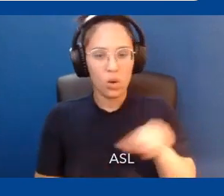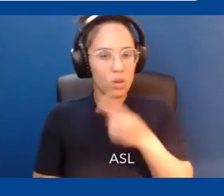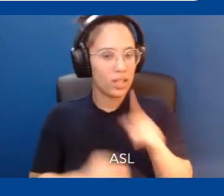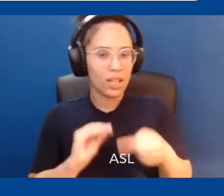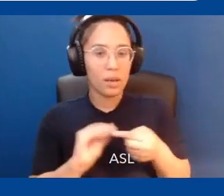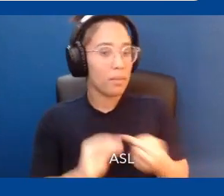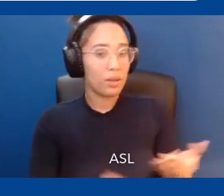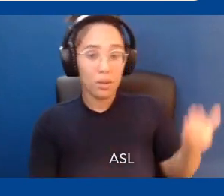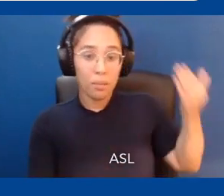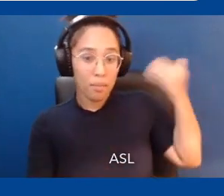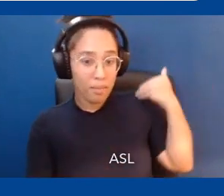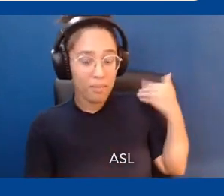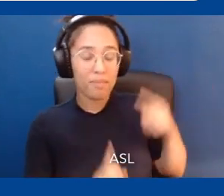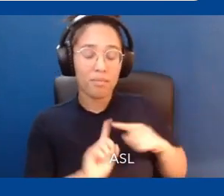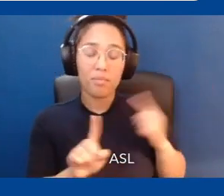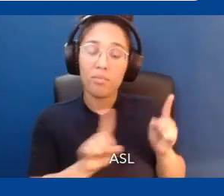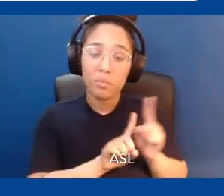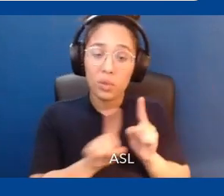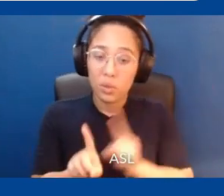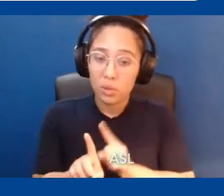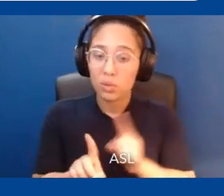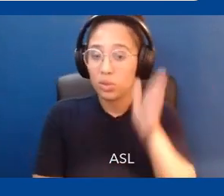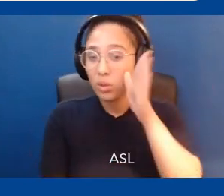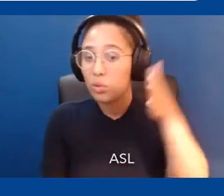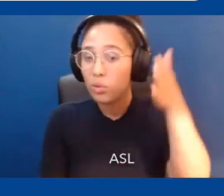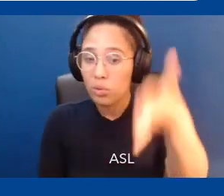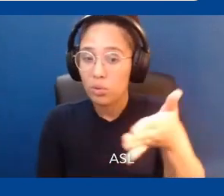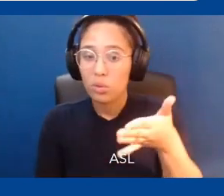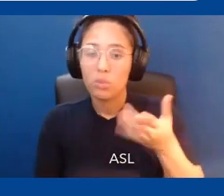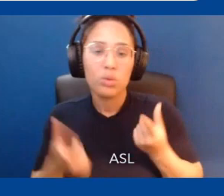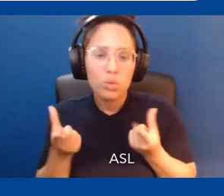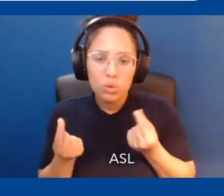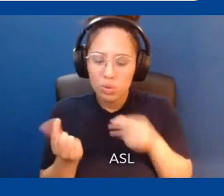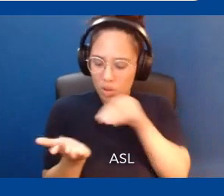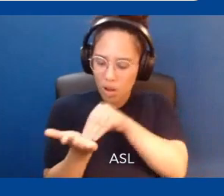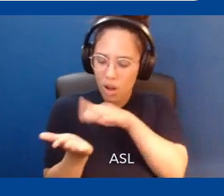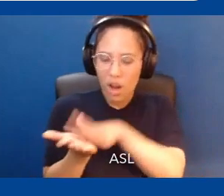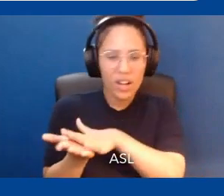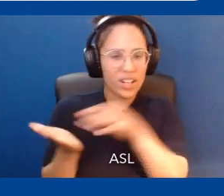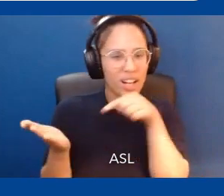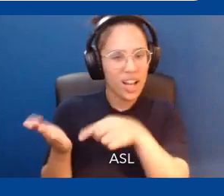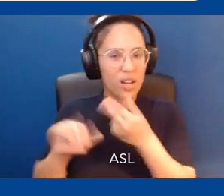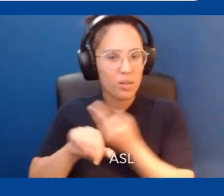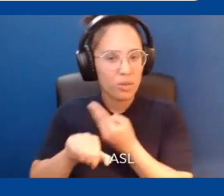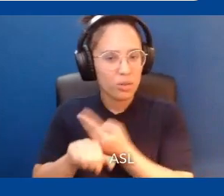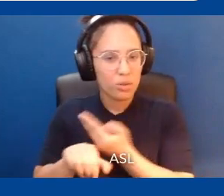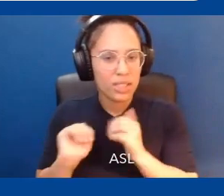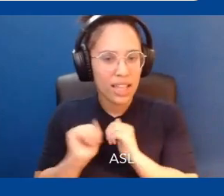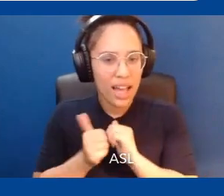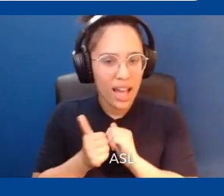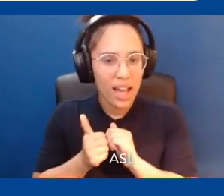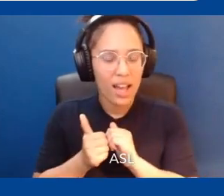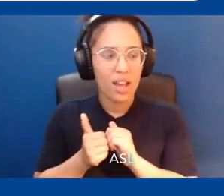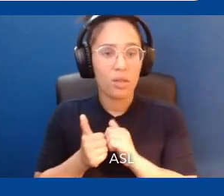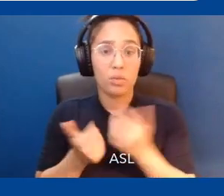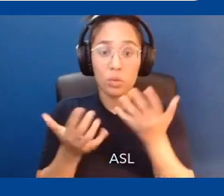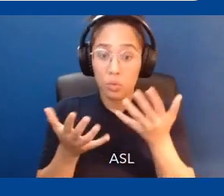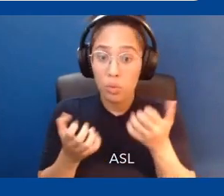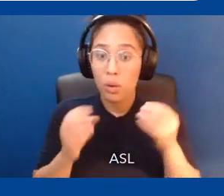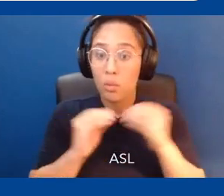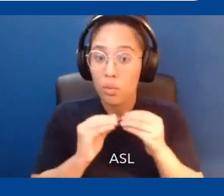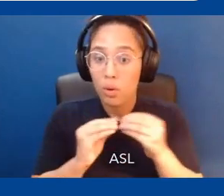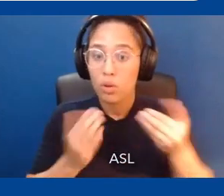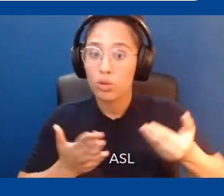future orientation, like what we want to do with this archive, or do we want to produce a new knowledge?